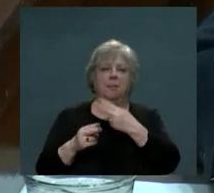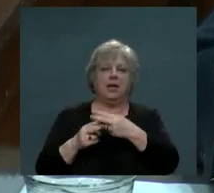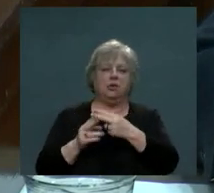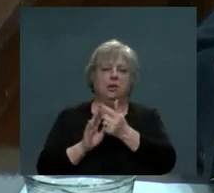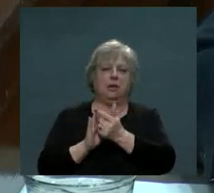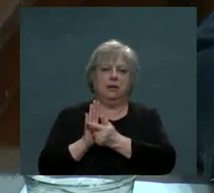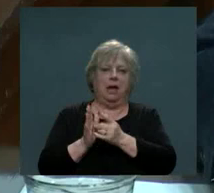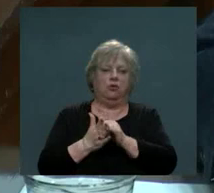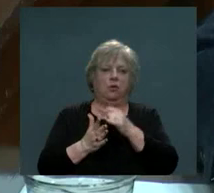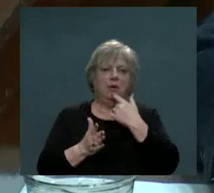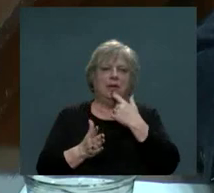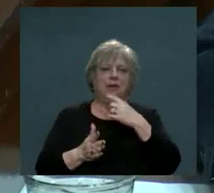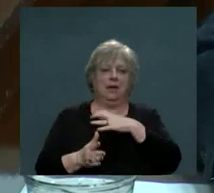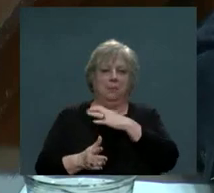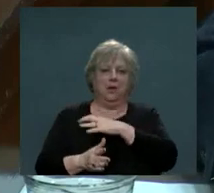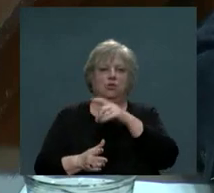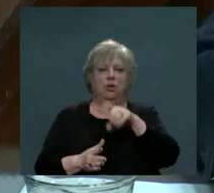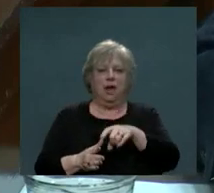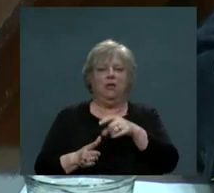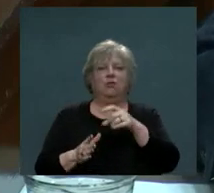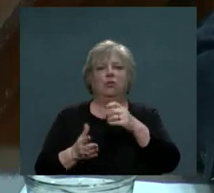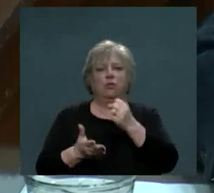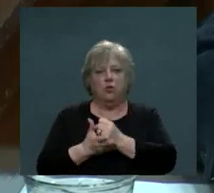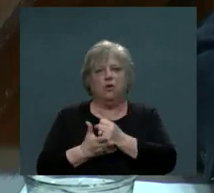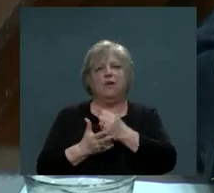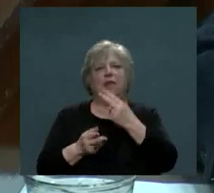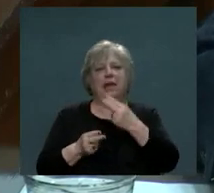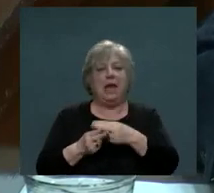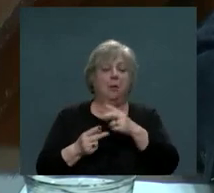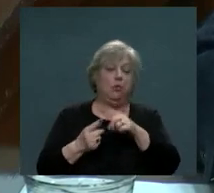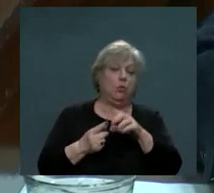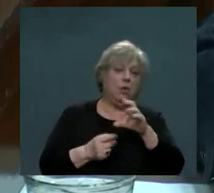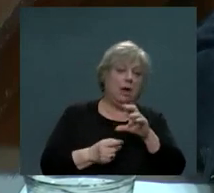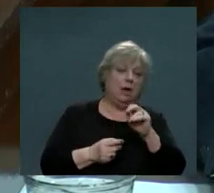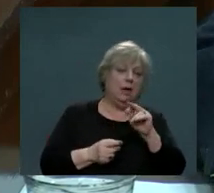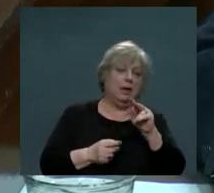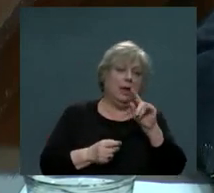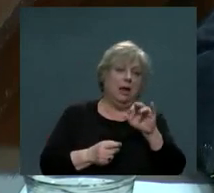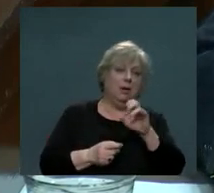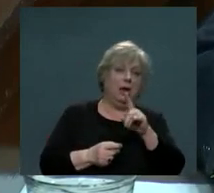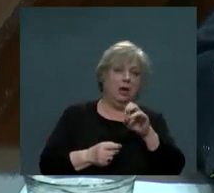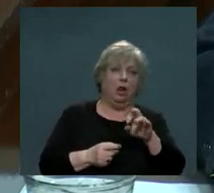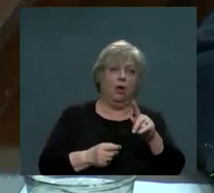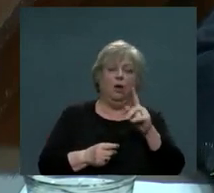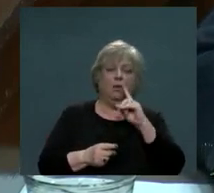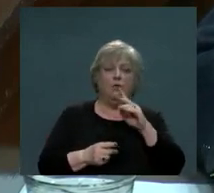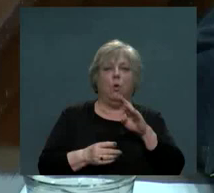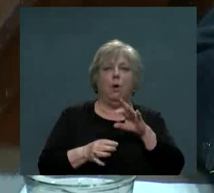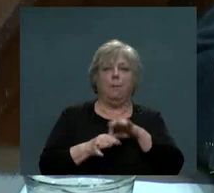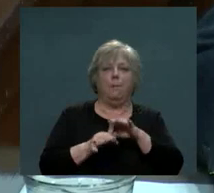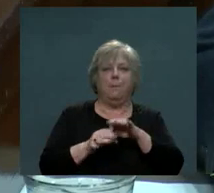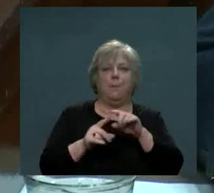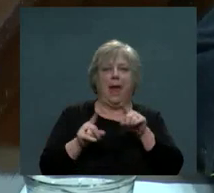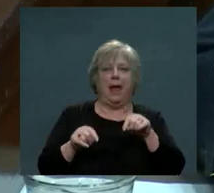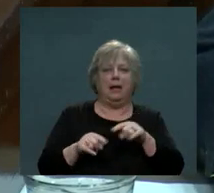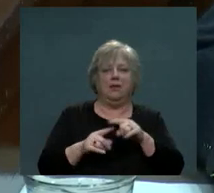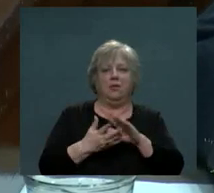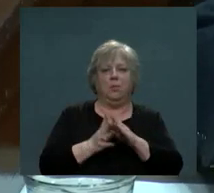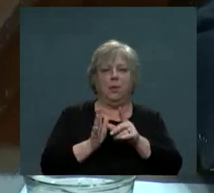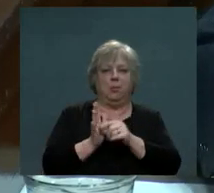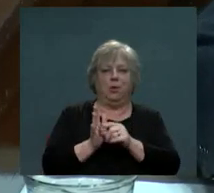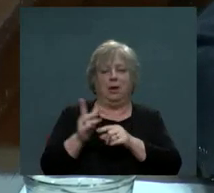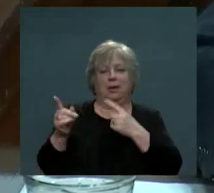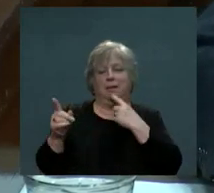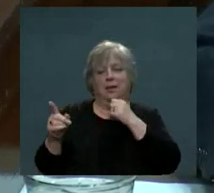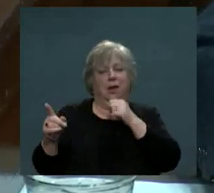the commission has to certify the name to the county clerk in order for the ballots to be printed. They just said they weren't going to do